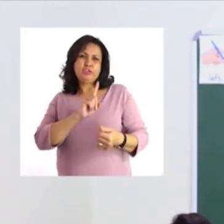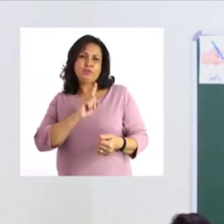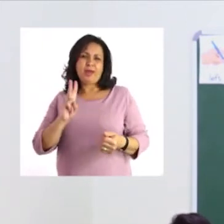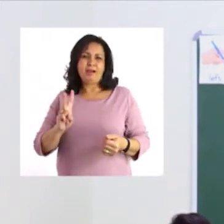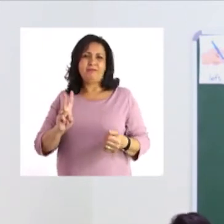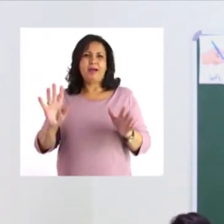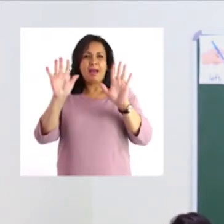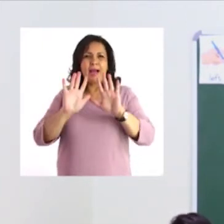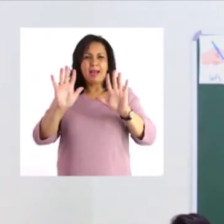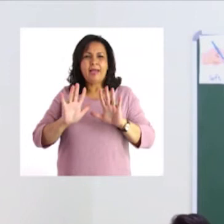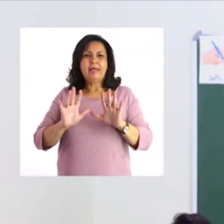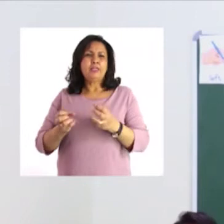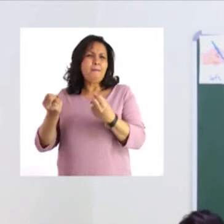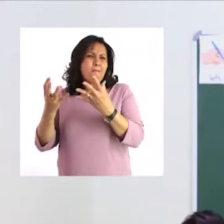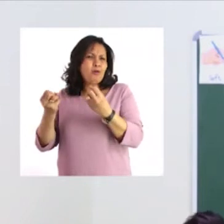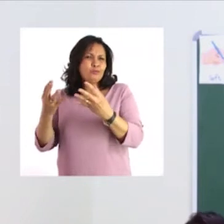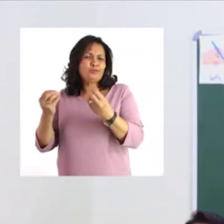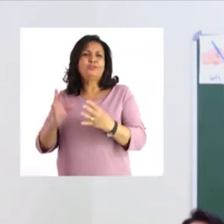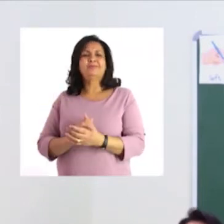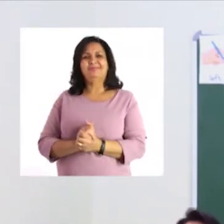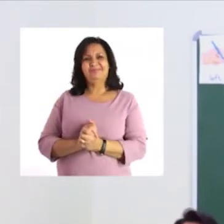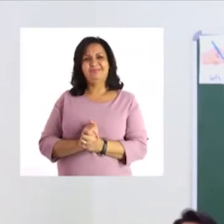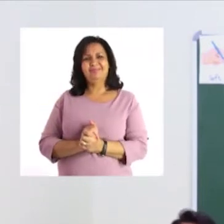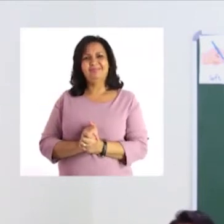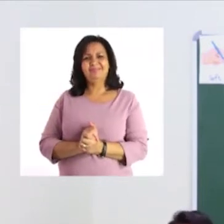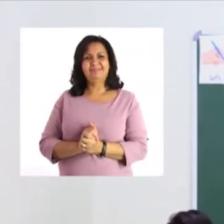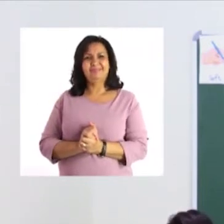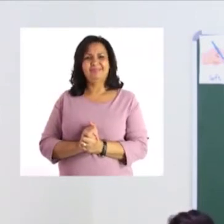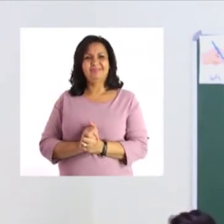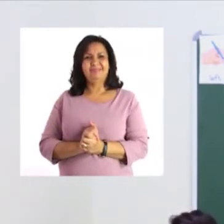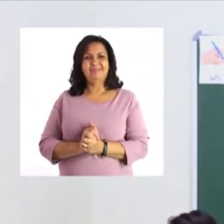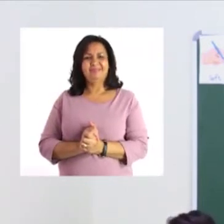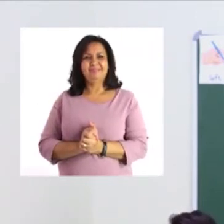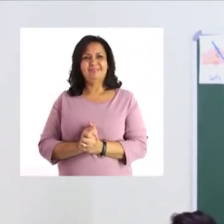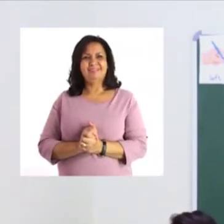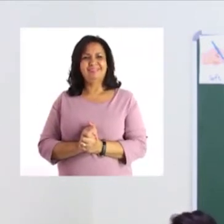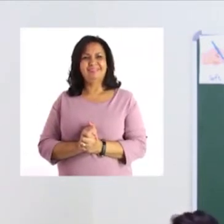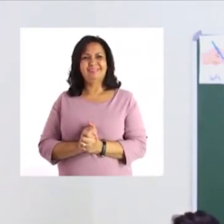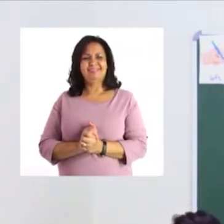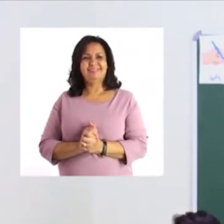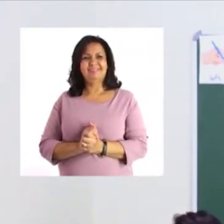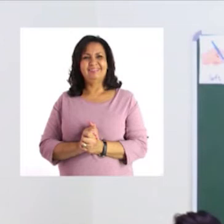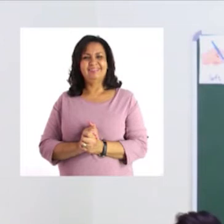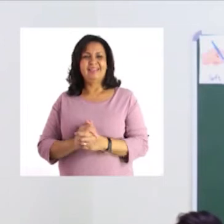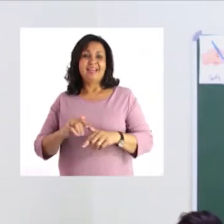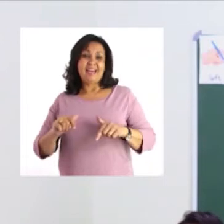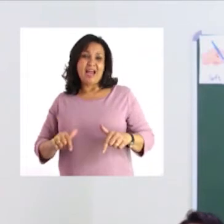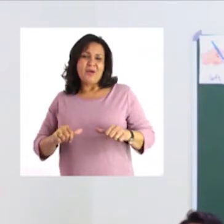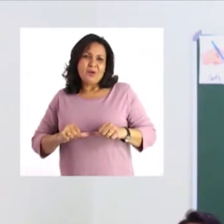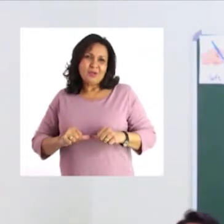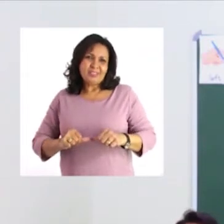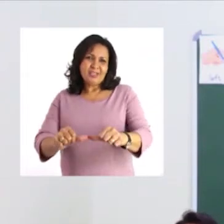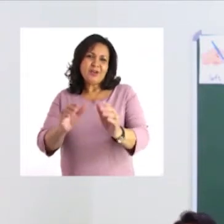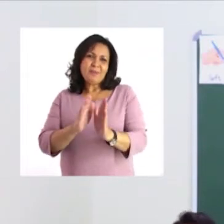most in each group. You may color the most in each group. Now, let's continue on